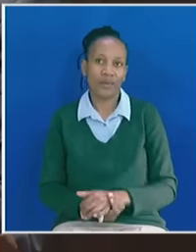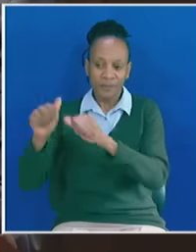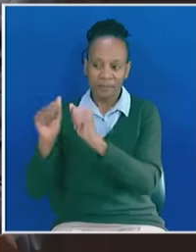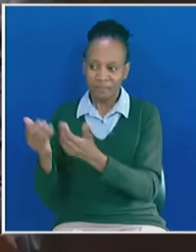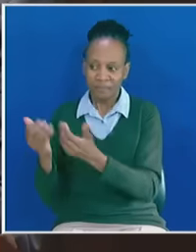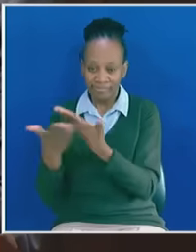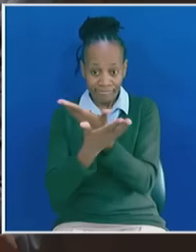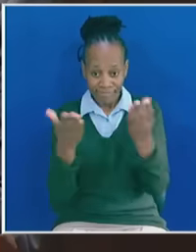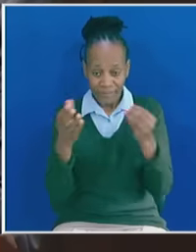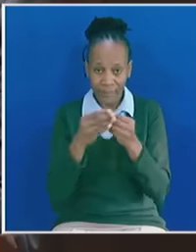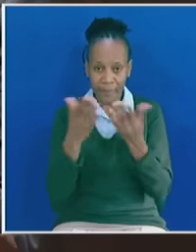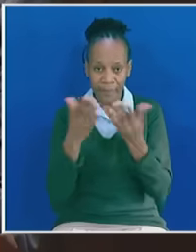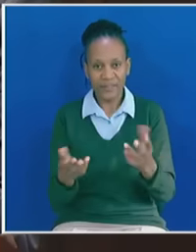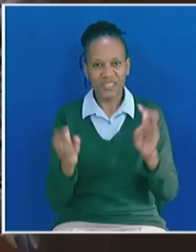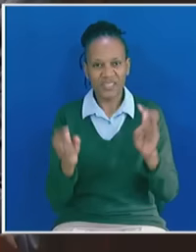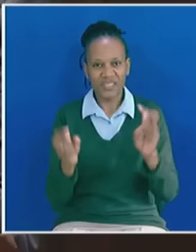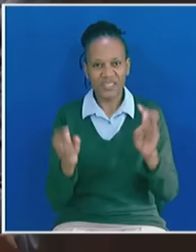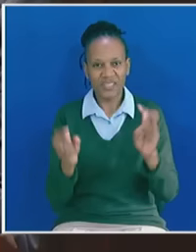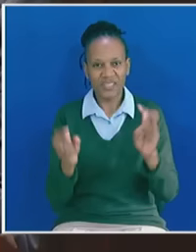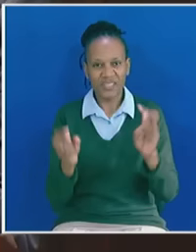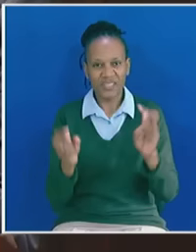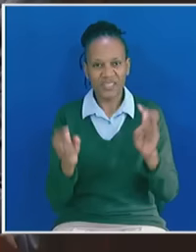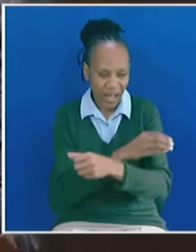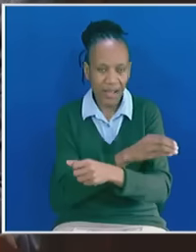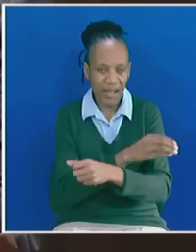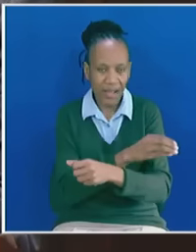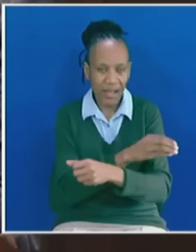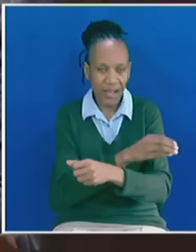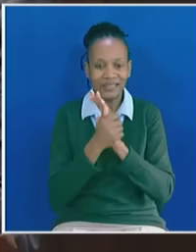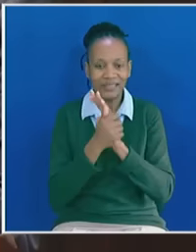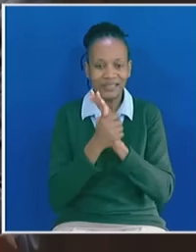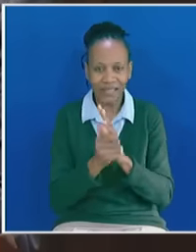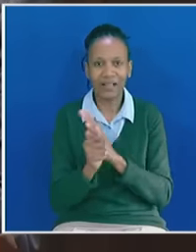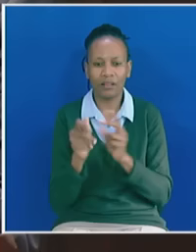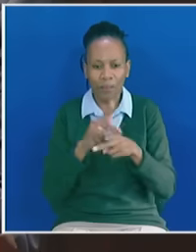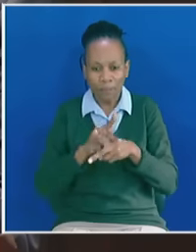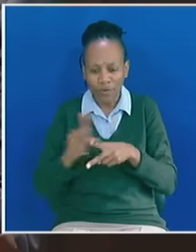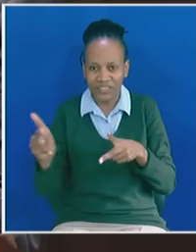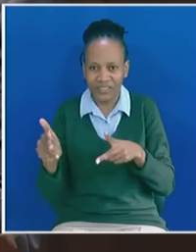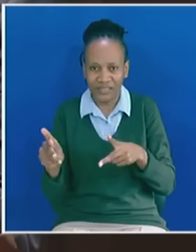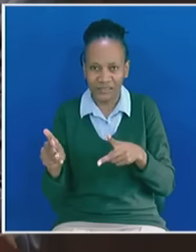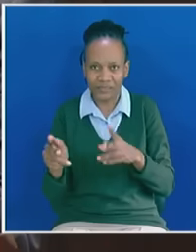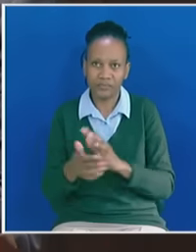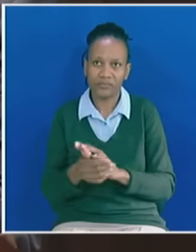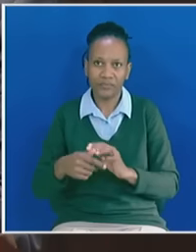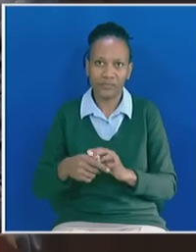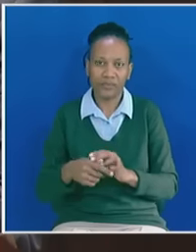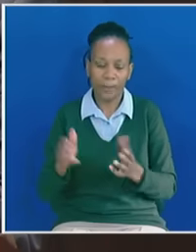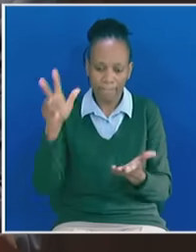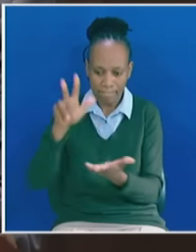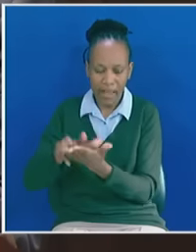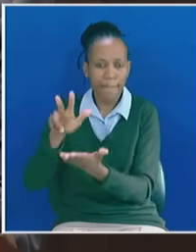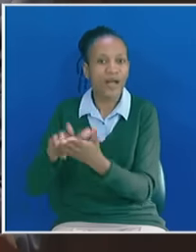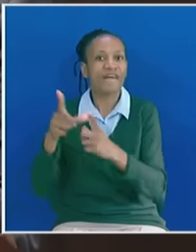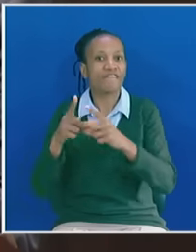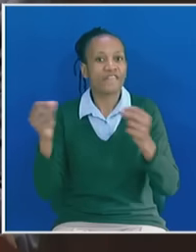Chairperson and members, in relation to the strengthening of our capability and skills and professionalization, we have adopted that the Intelligence